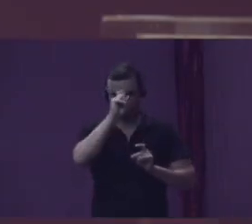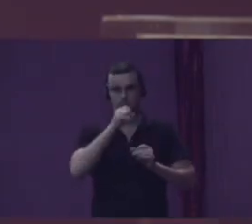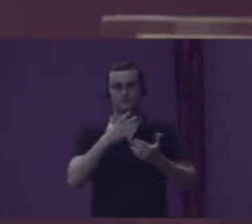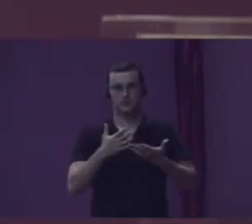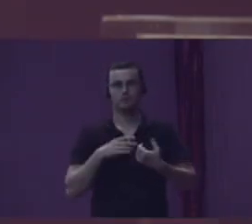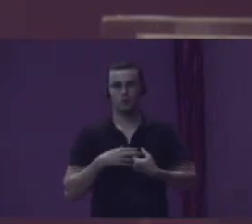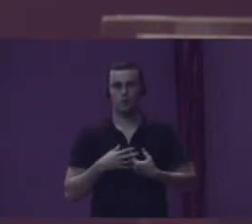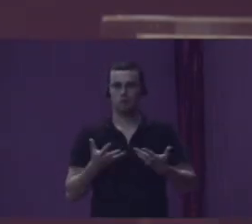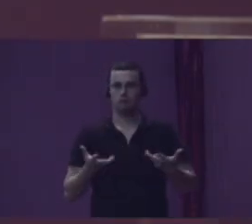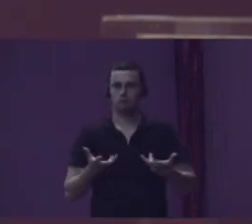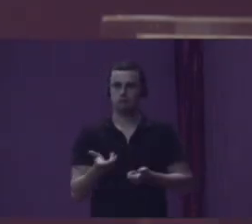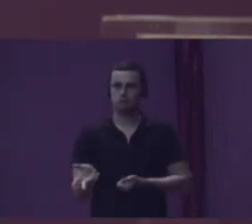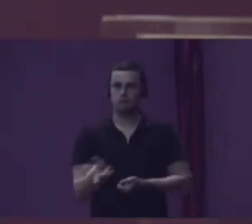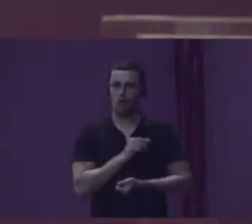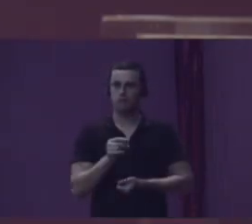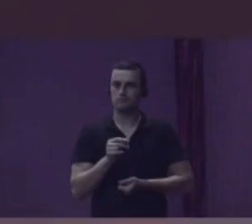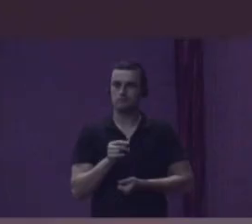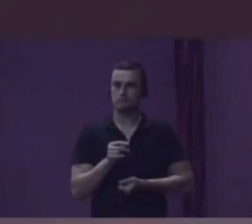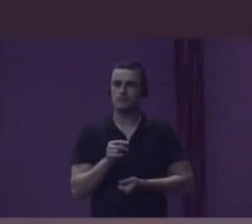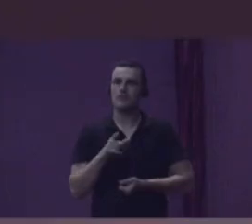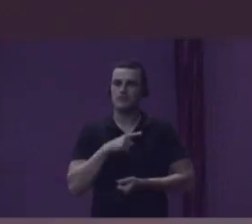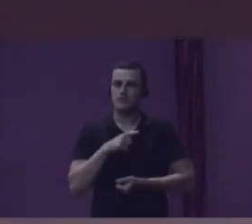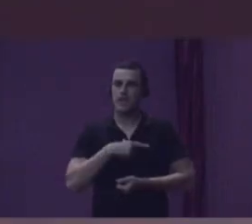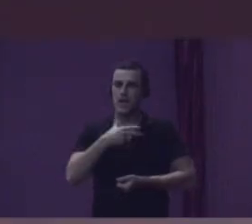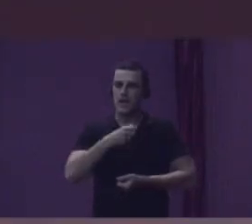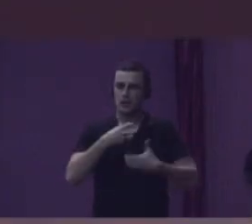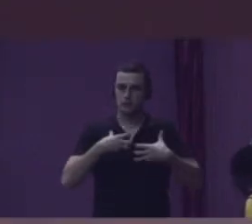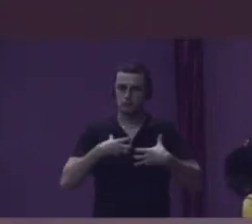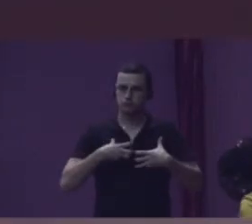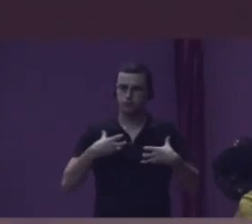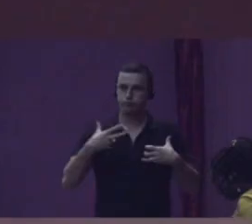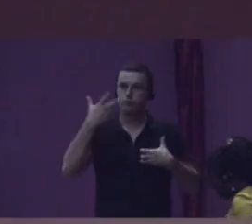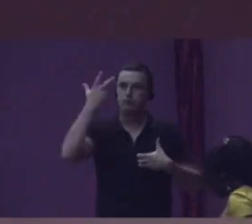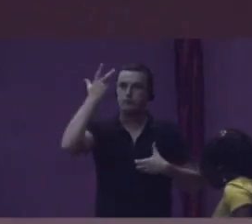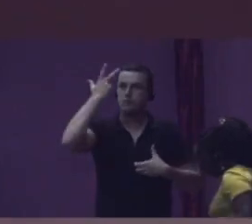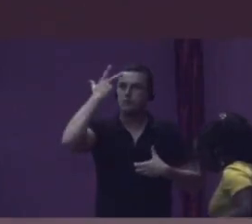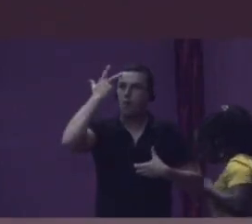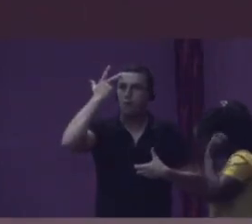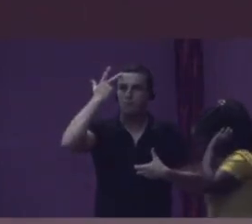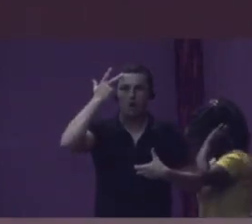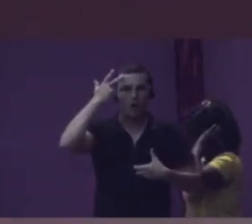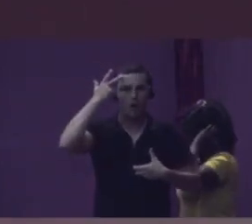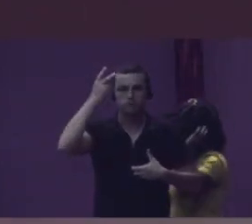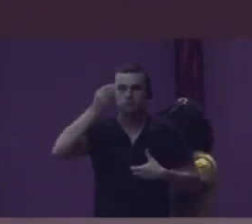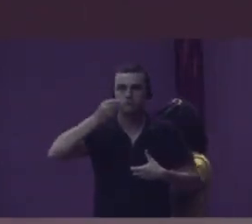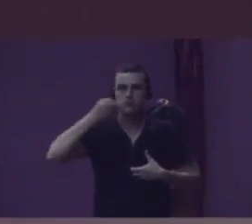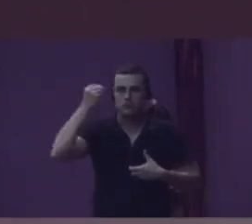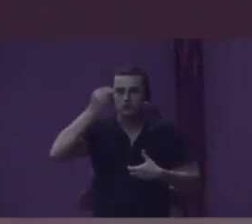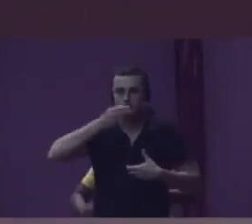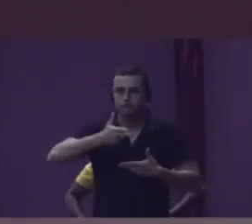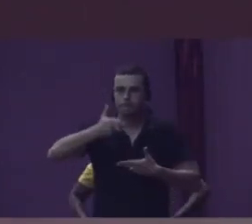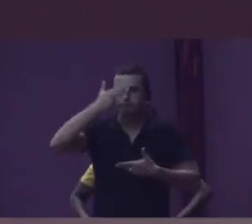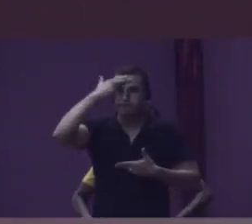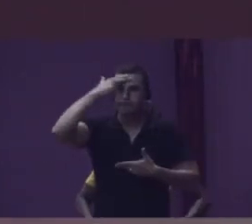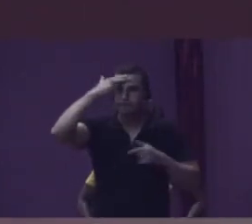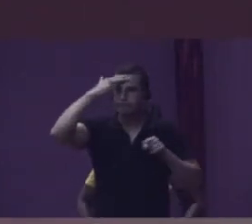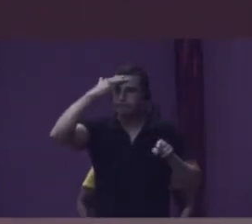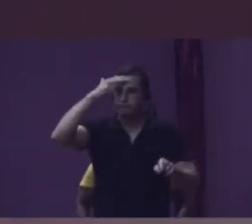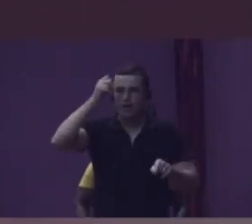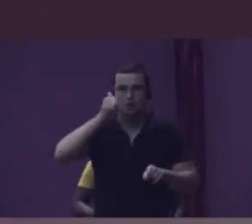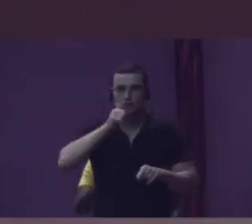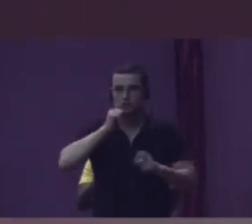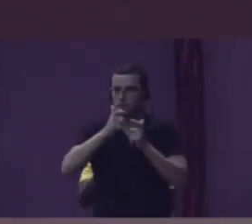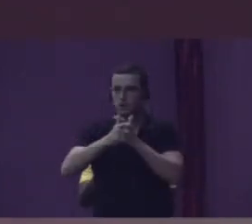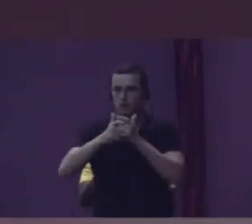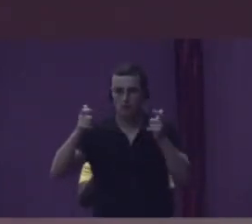breast milk very well all the way through this experience. Women in Malawi are very good breastfeeders. It's pretty rare that